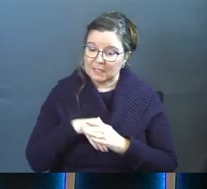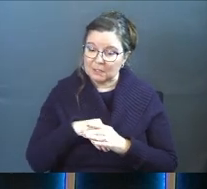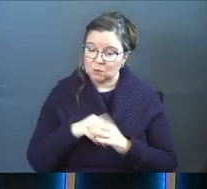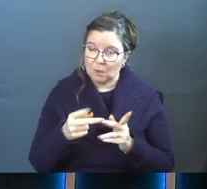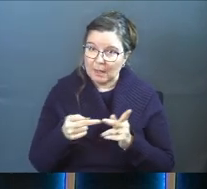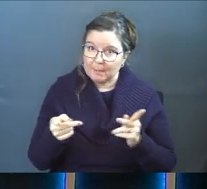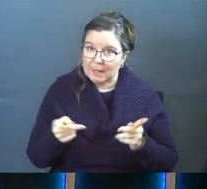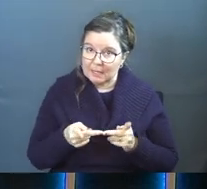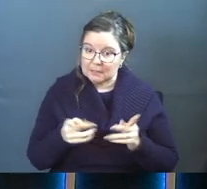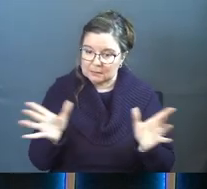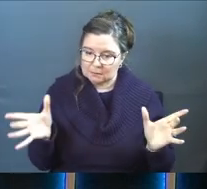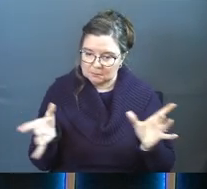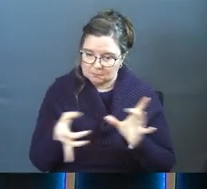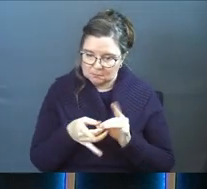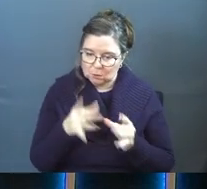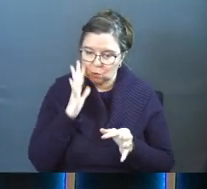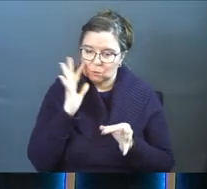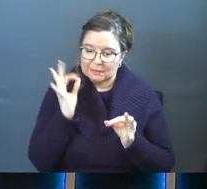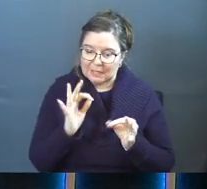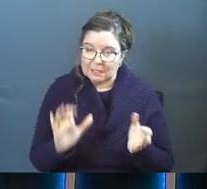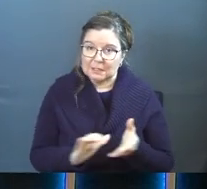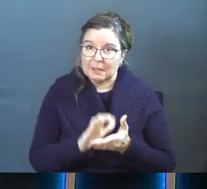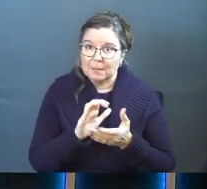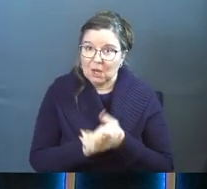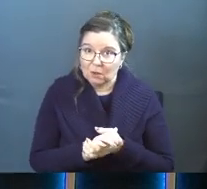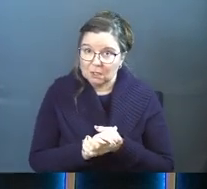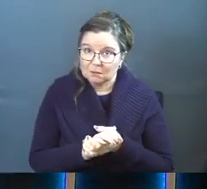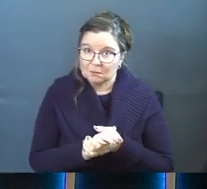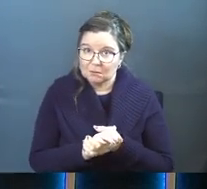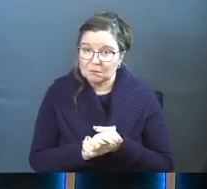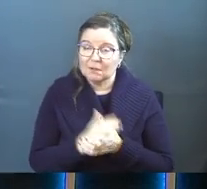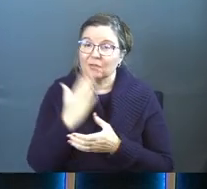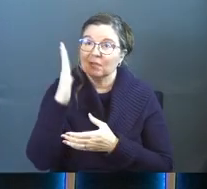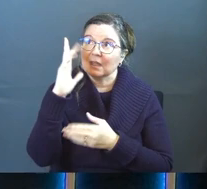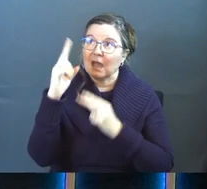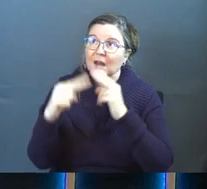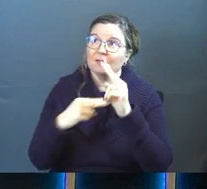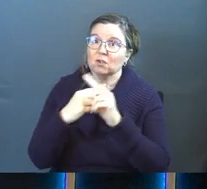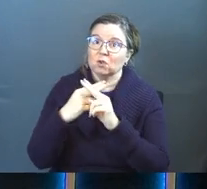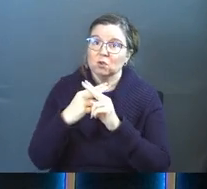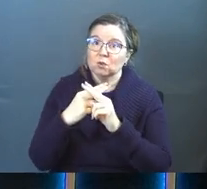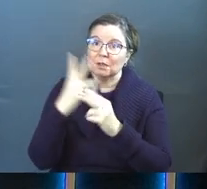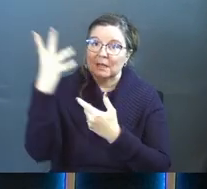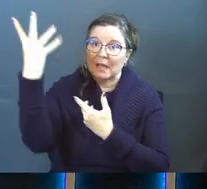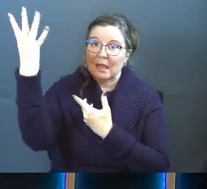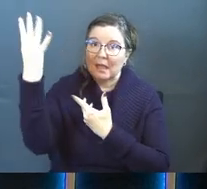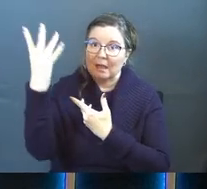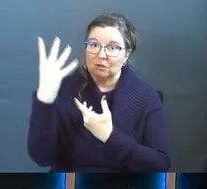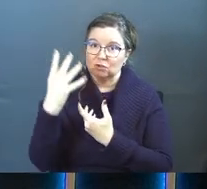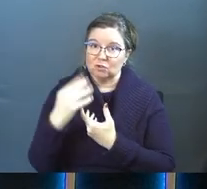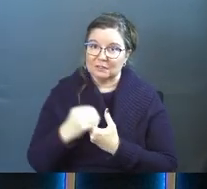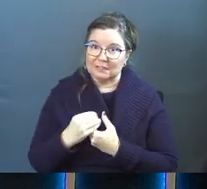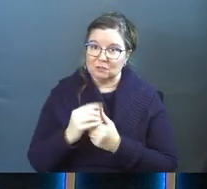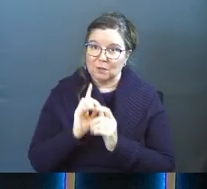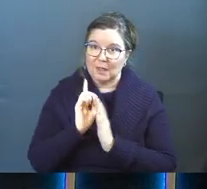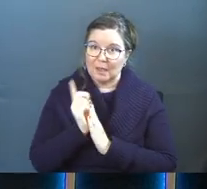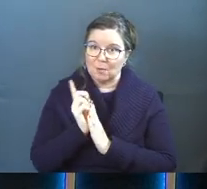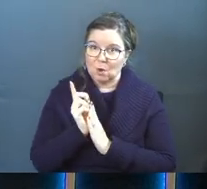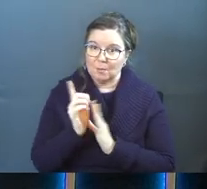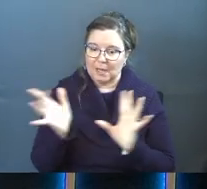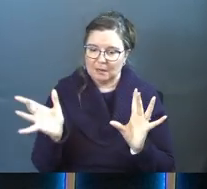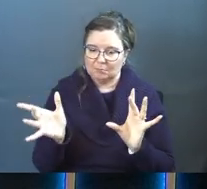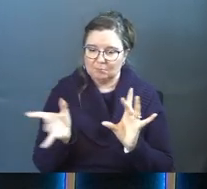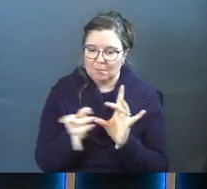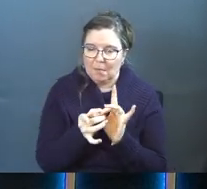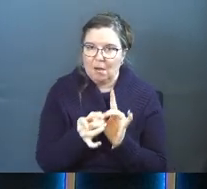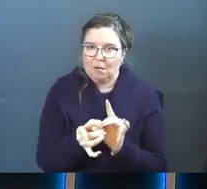that place and you decide to get married, that the God of the universe enters into that moment and he